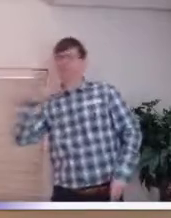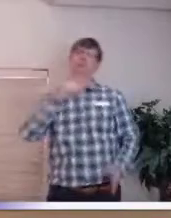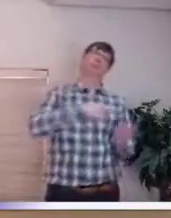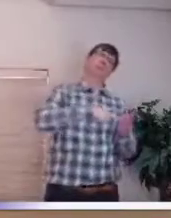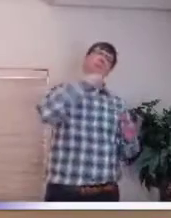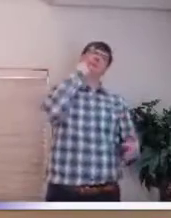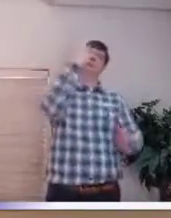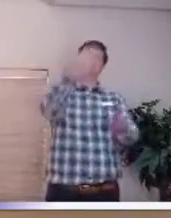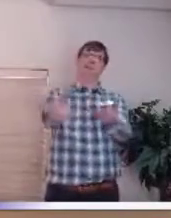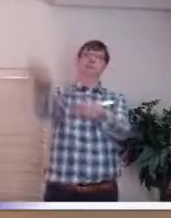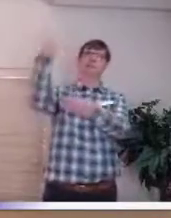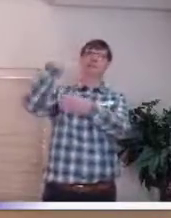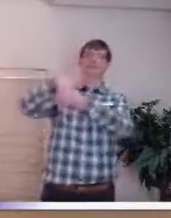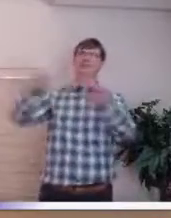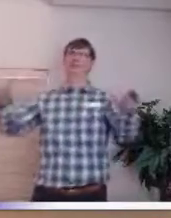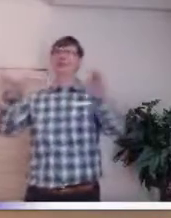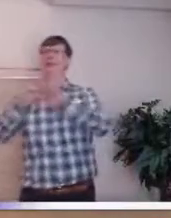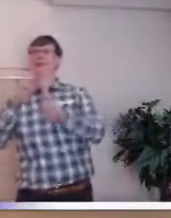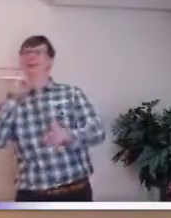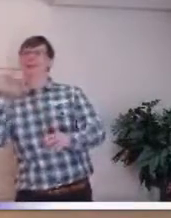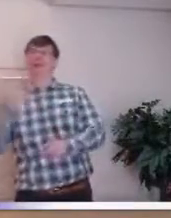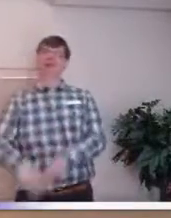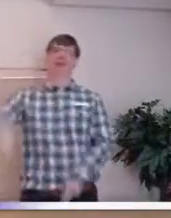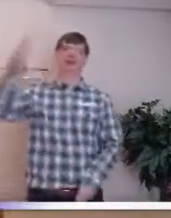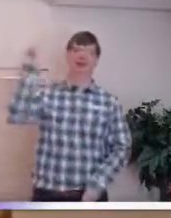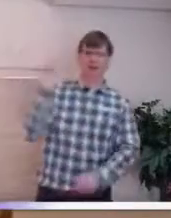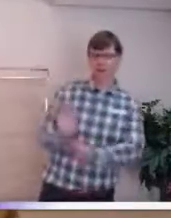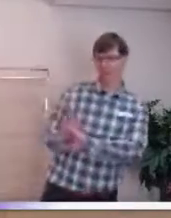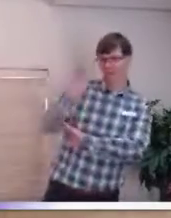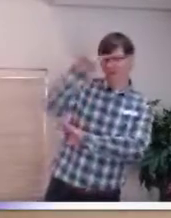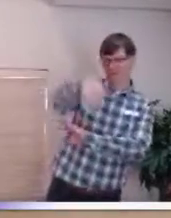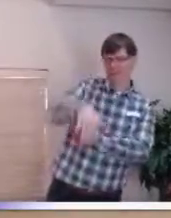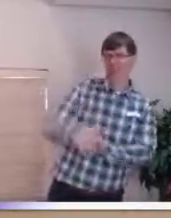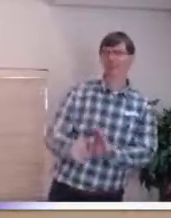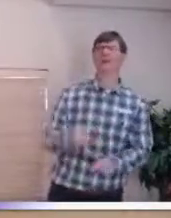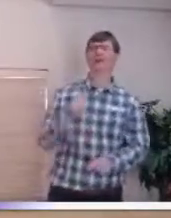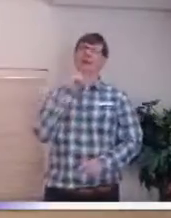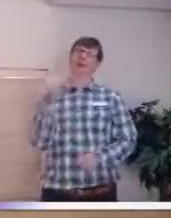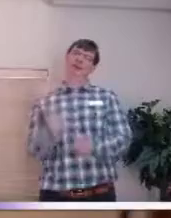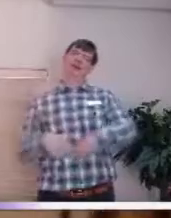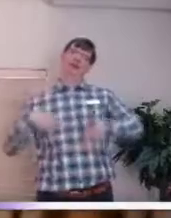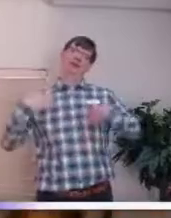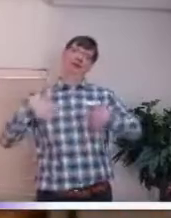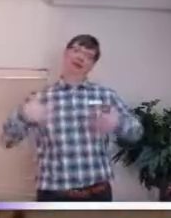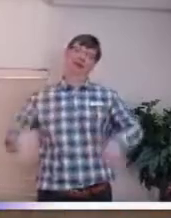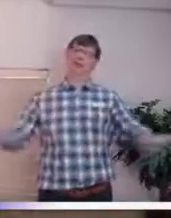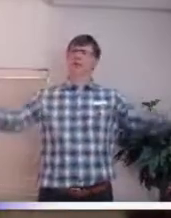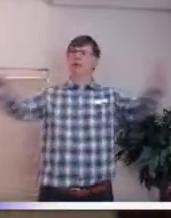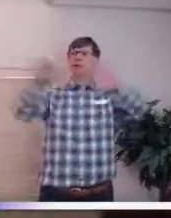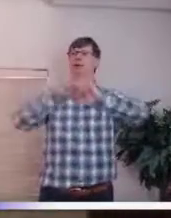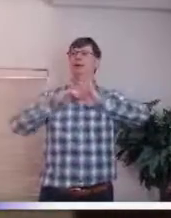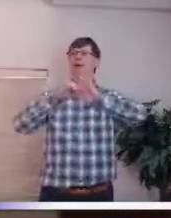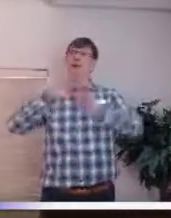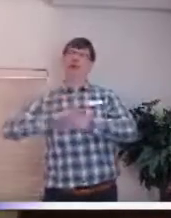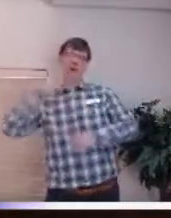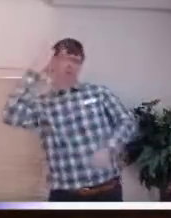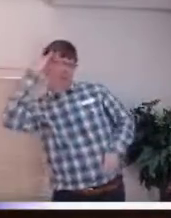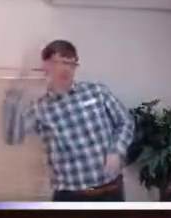look at how we're interacting. So the second step is feeling a sense of connection. Now, I